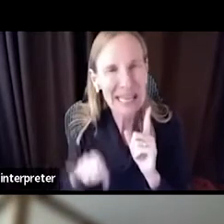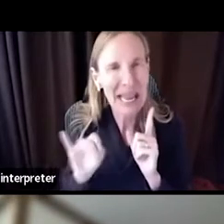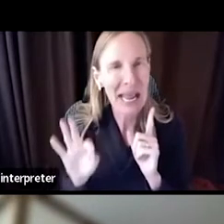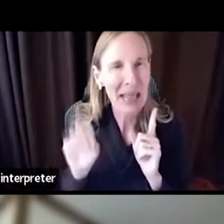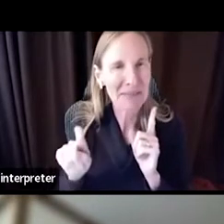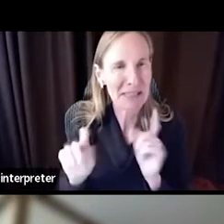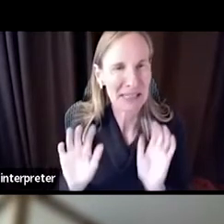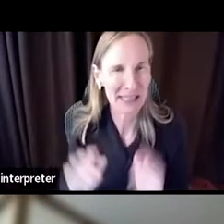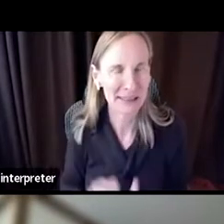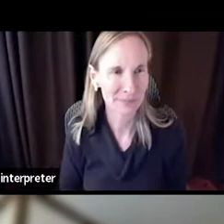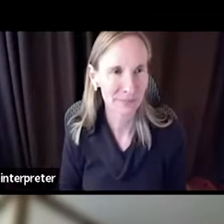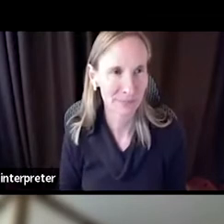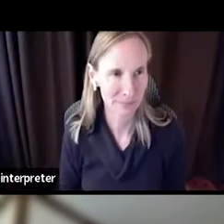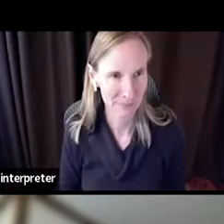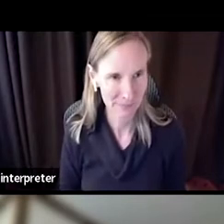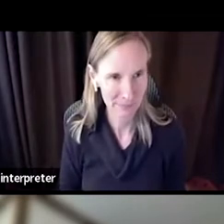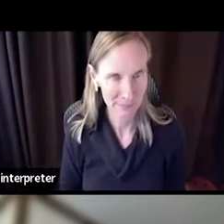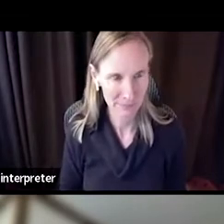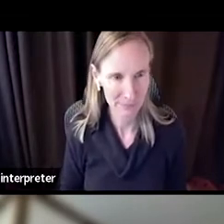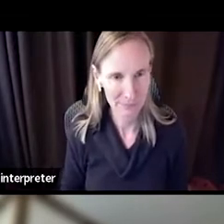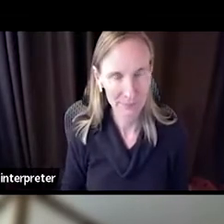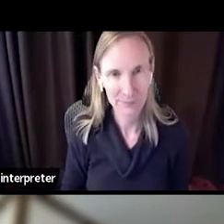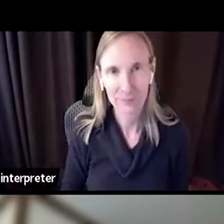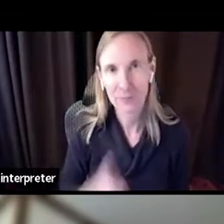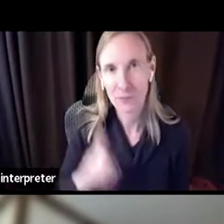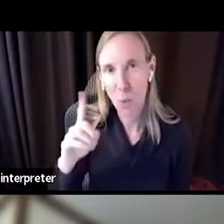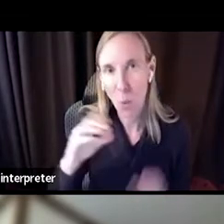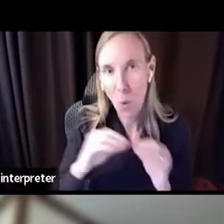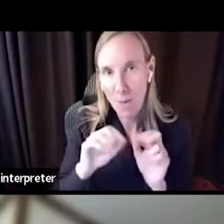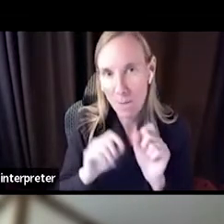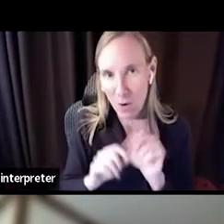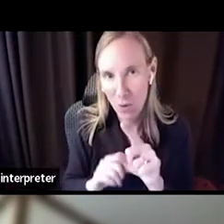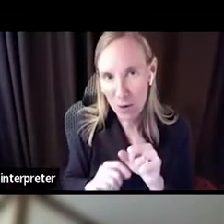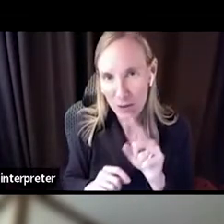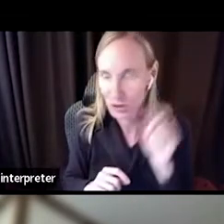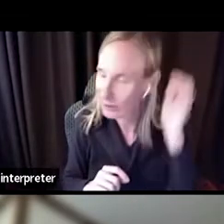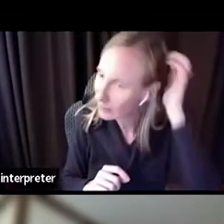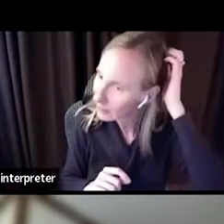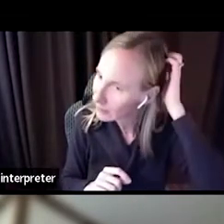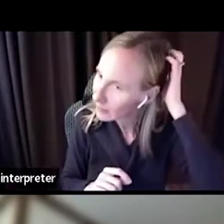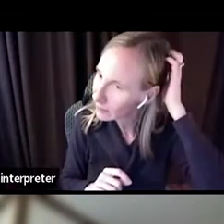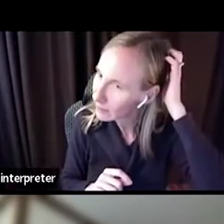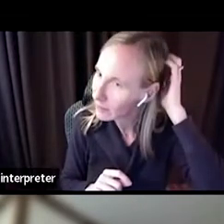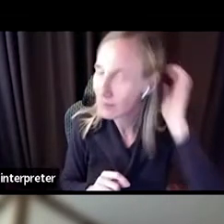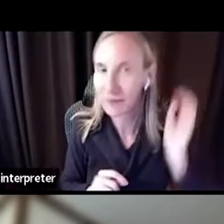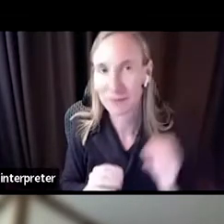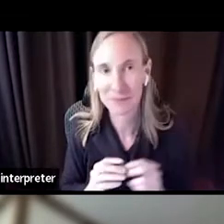Okay. And just kind of delve in just a little bit deeper.